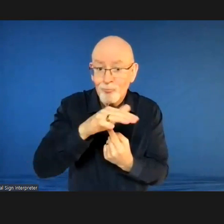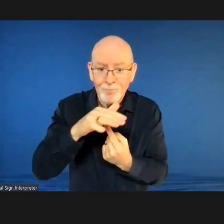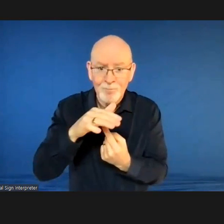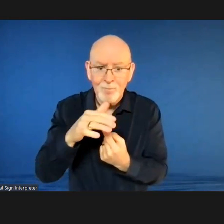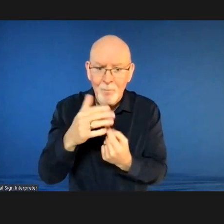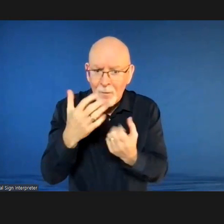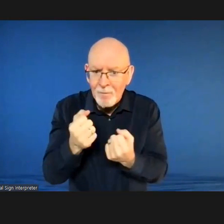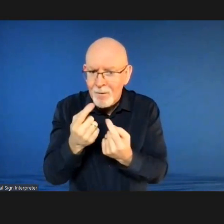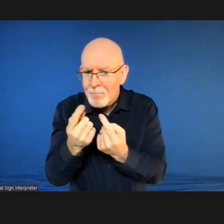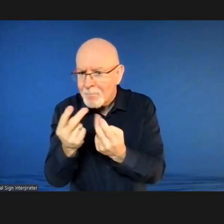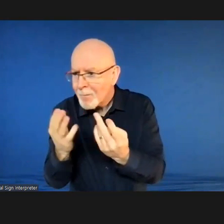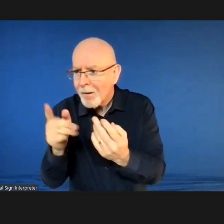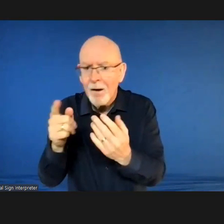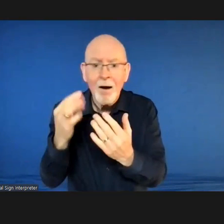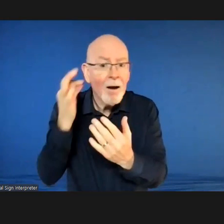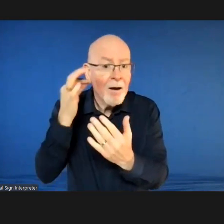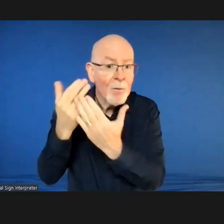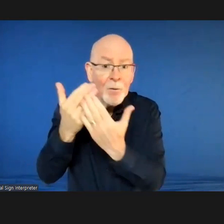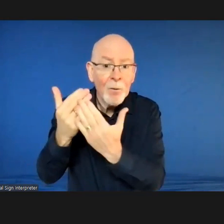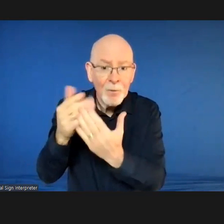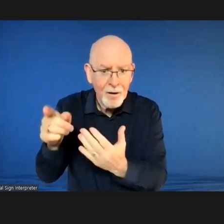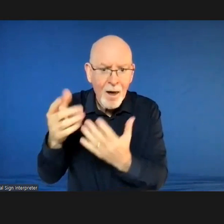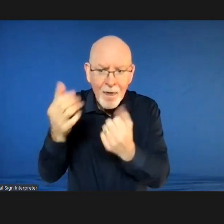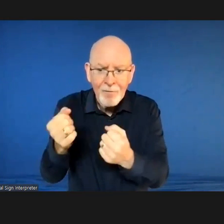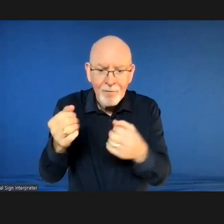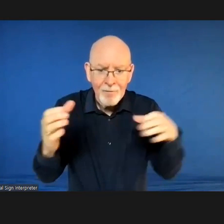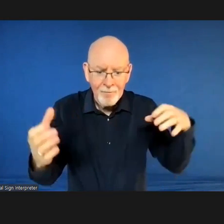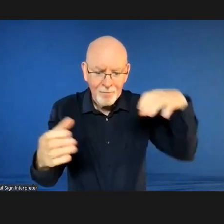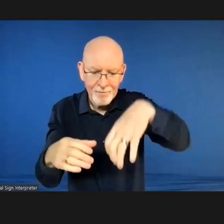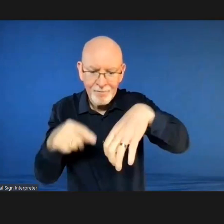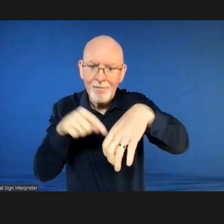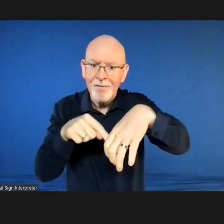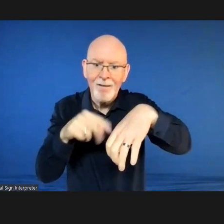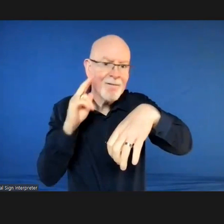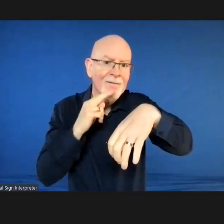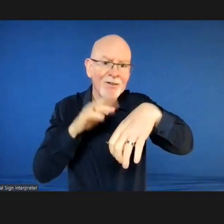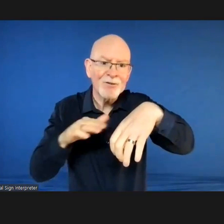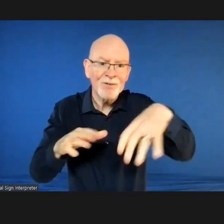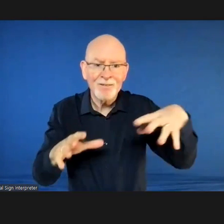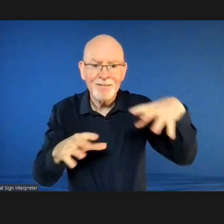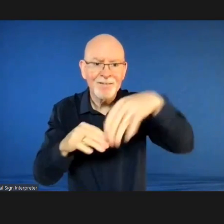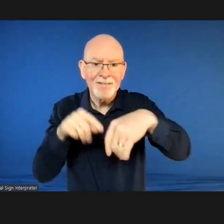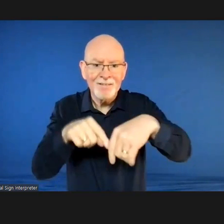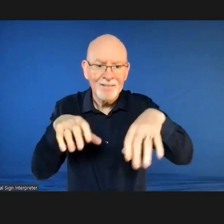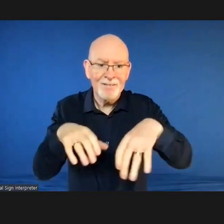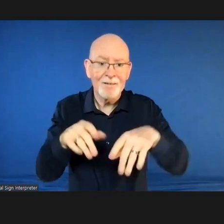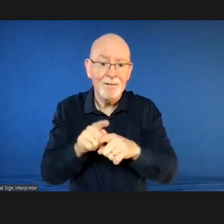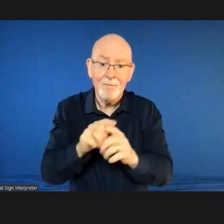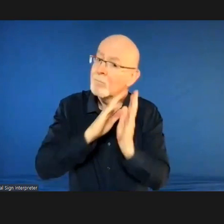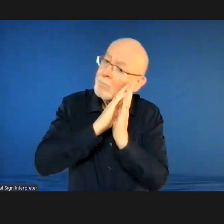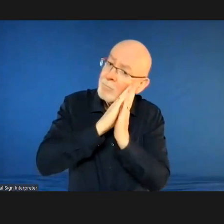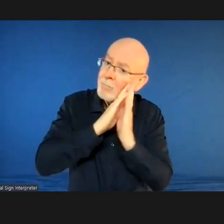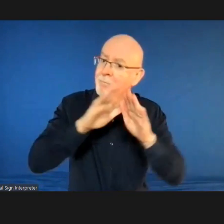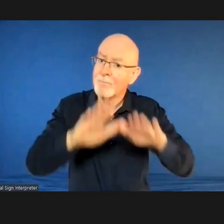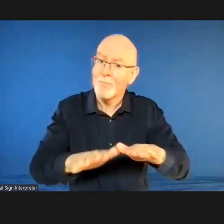travel distances to access education. Teachers teaching in these schools use Kenya Sign Language, but most teachers are not proficient in